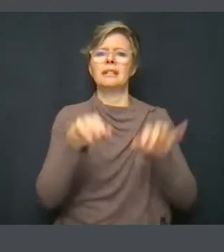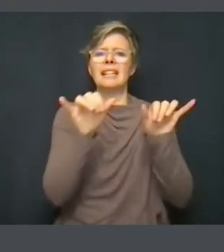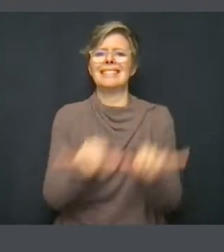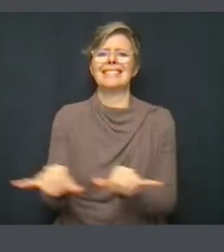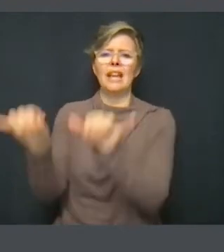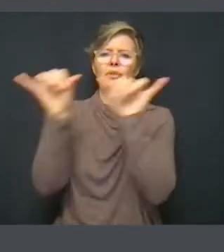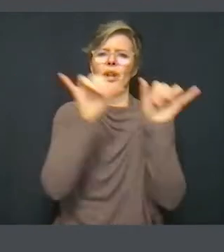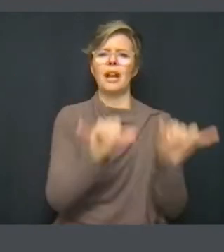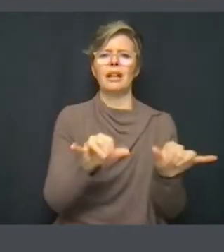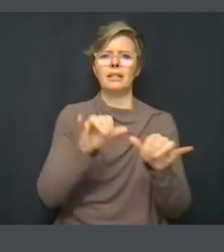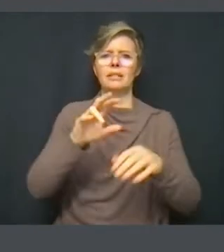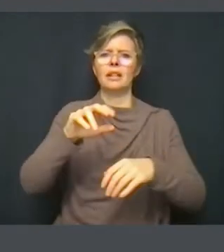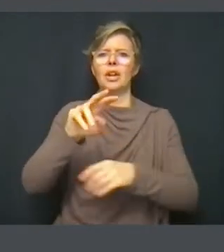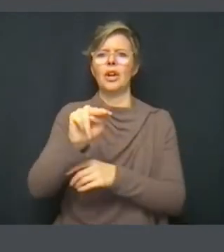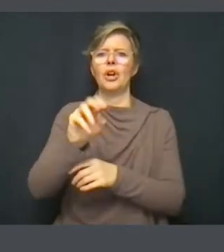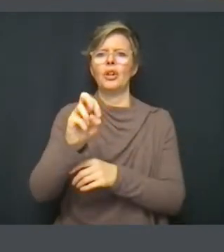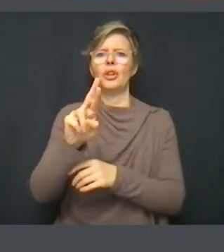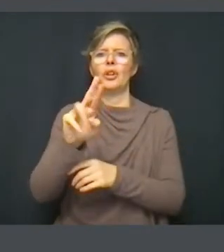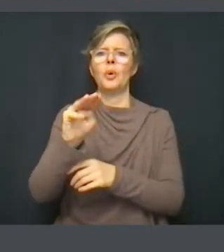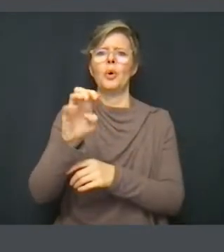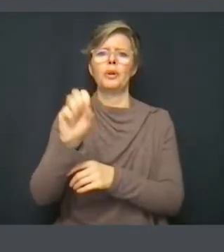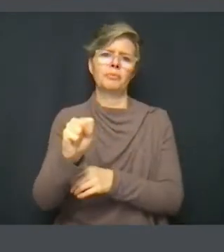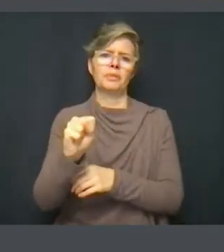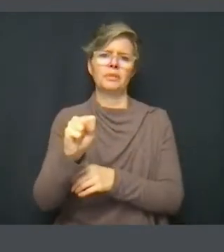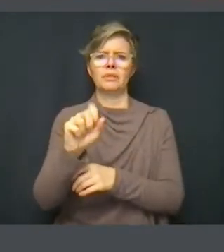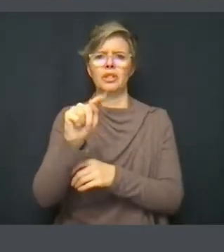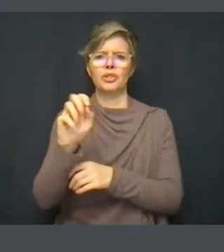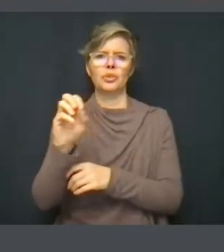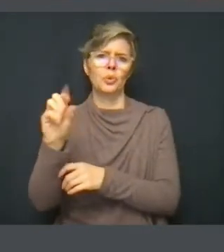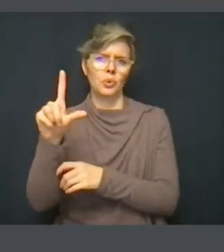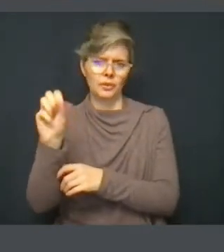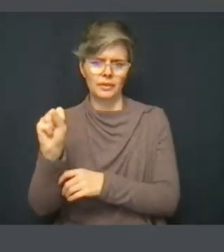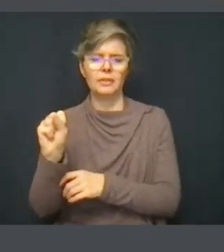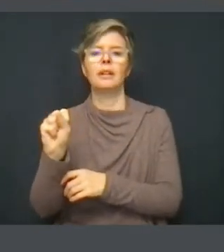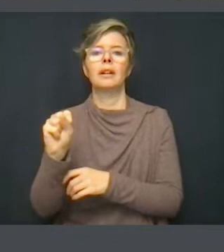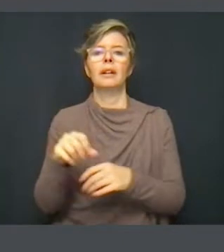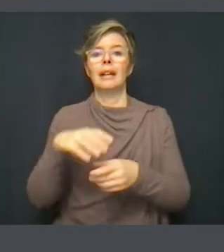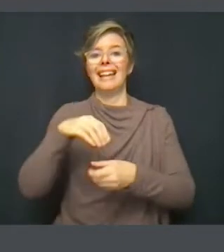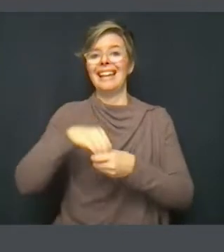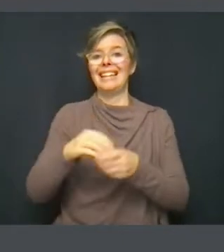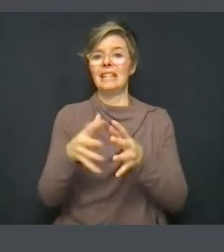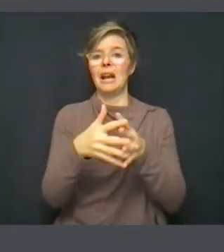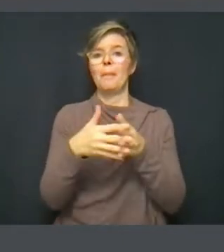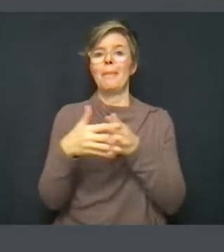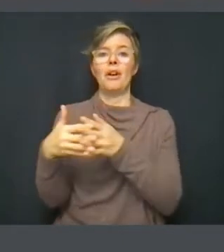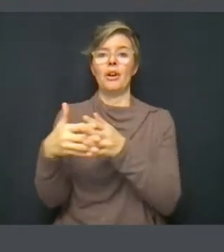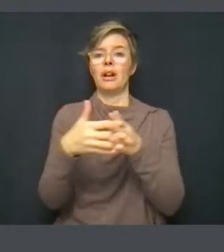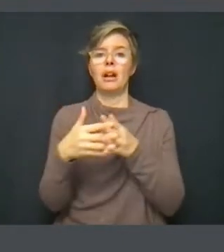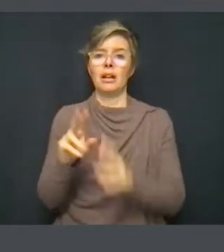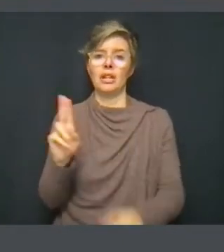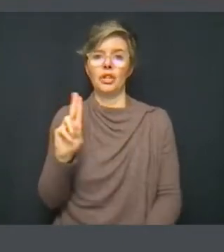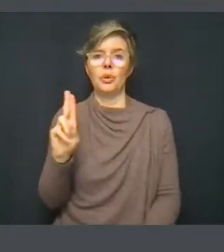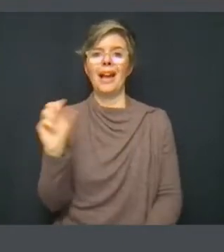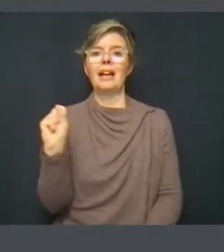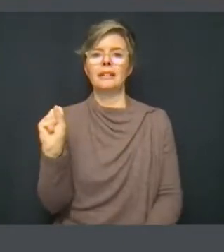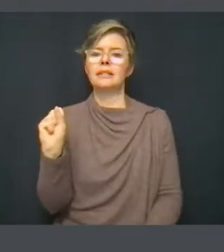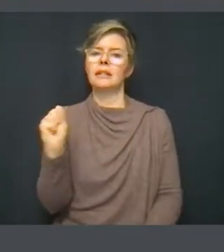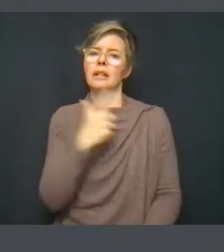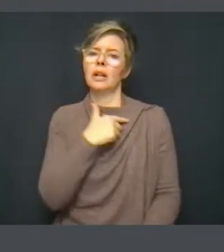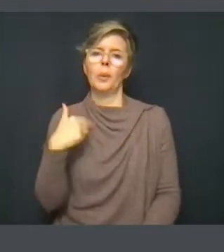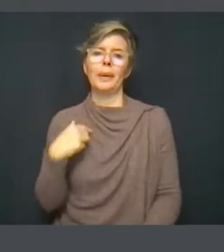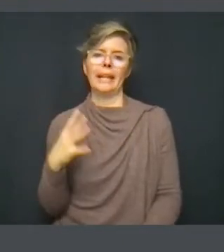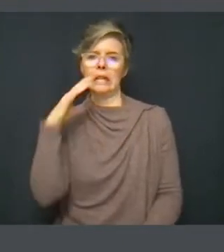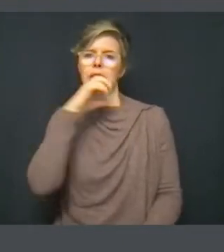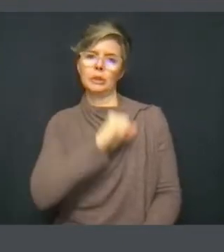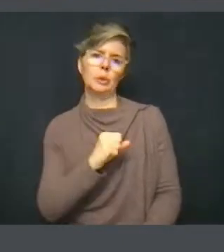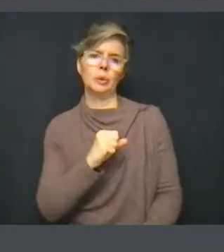right? At least in the United States, usually the assumption is that the kid knows English, and the reason because most of the assessment tools